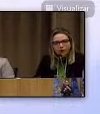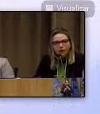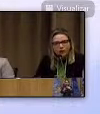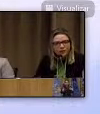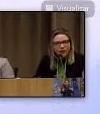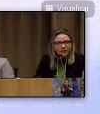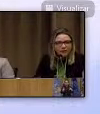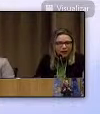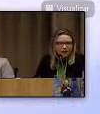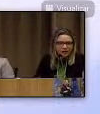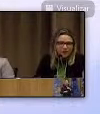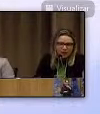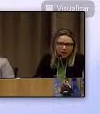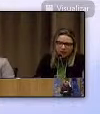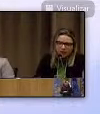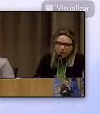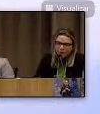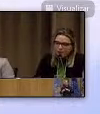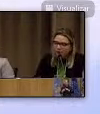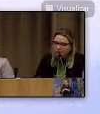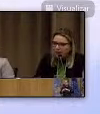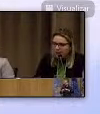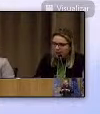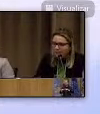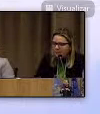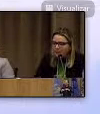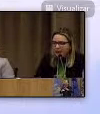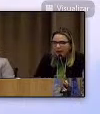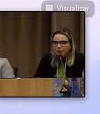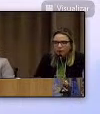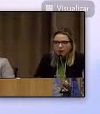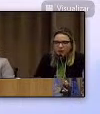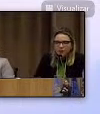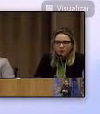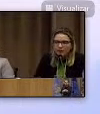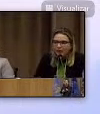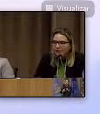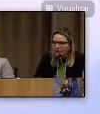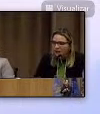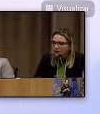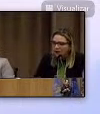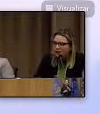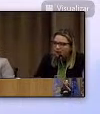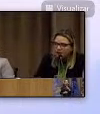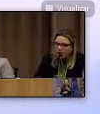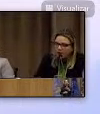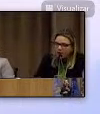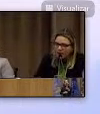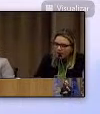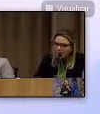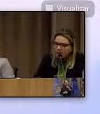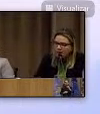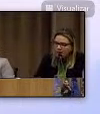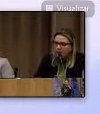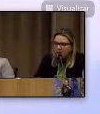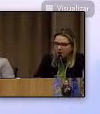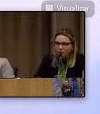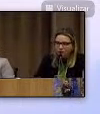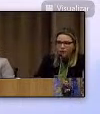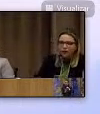extreme research and extending. We have medical residencies and professionals. We have 369